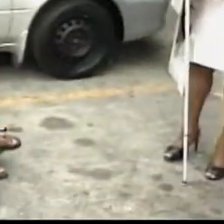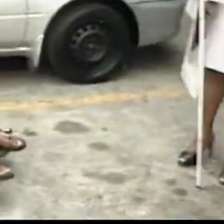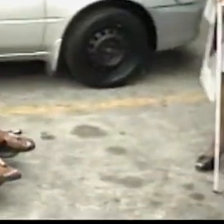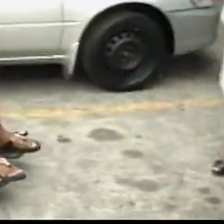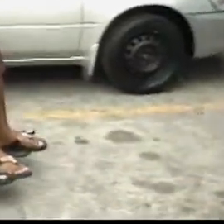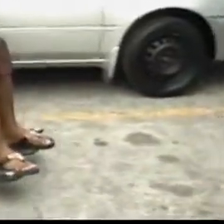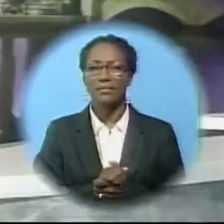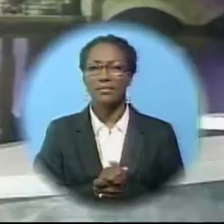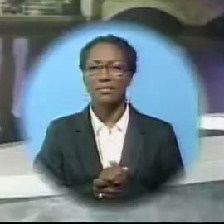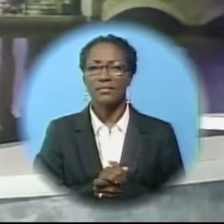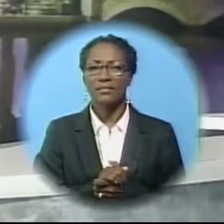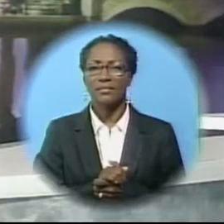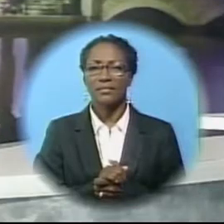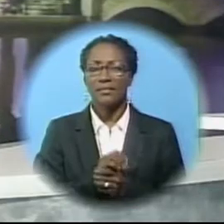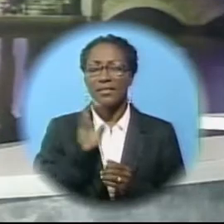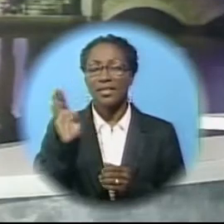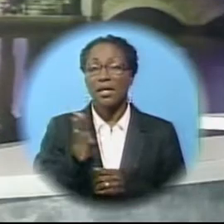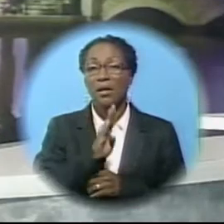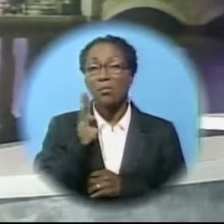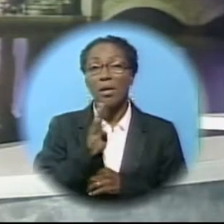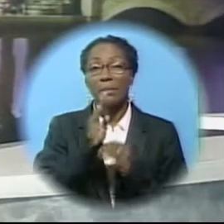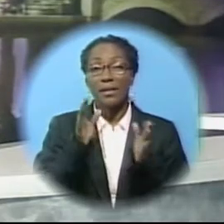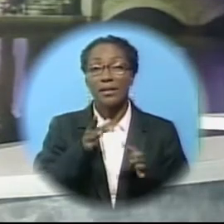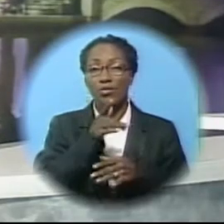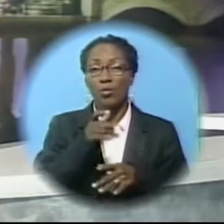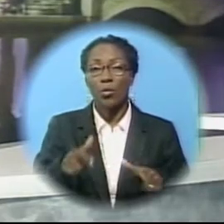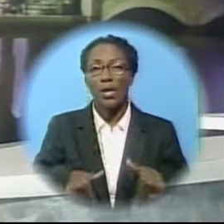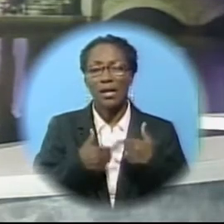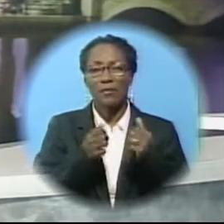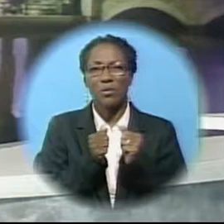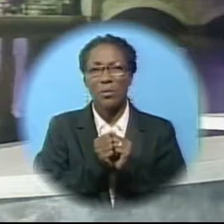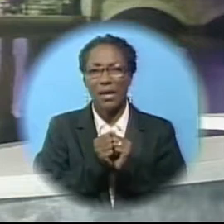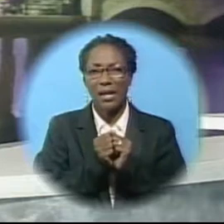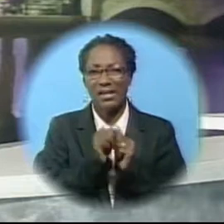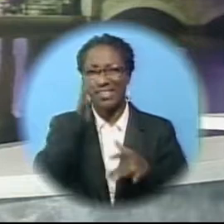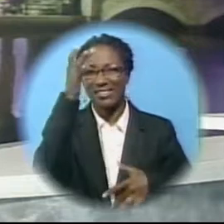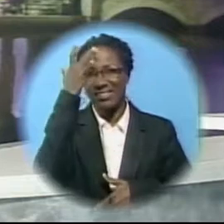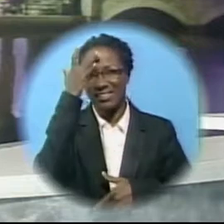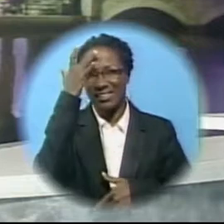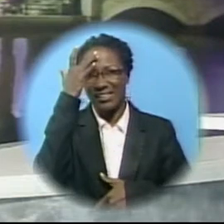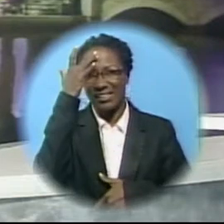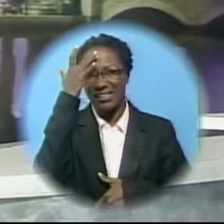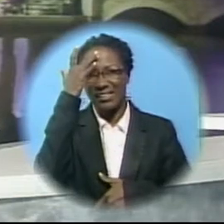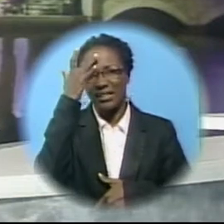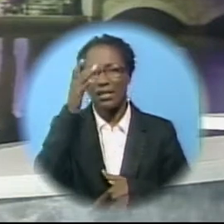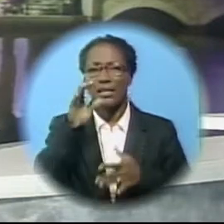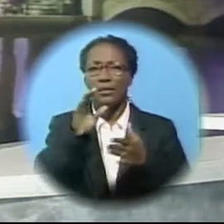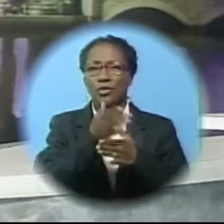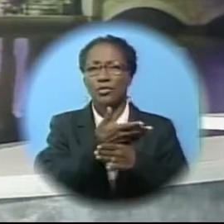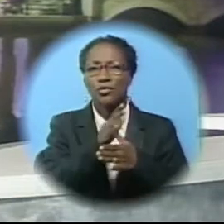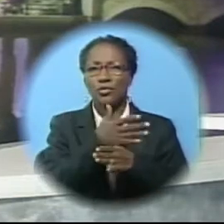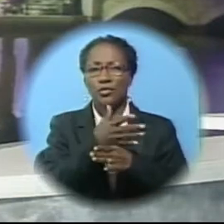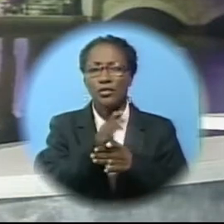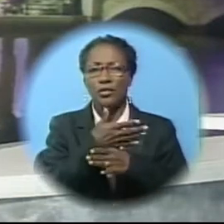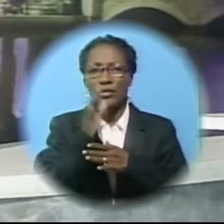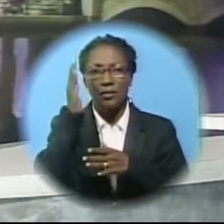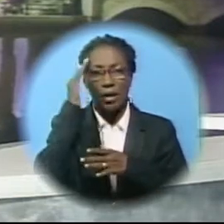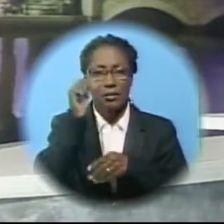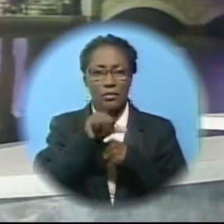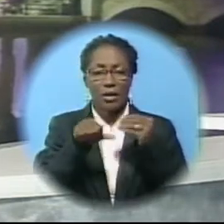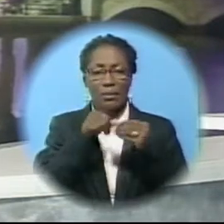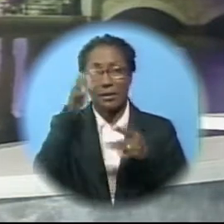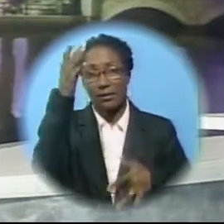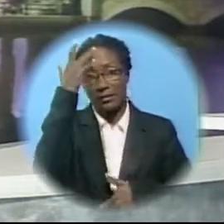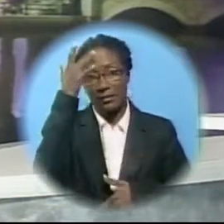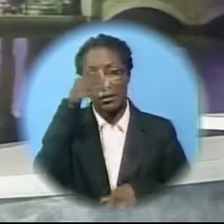News. Well, Barbadians living with a rare medical condition spent this weekend spreading awareness of the disease at Massey